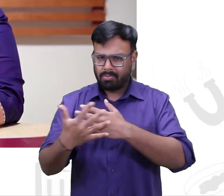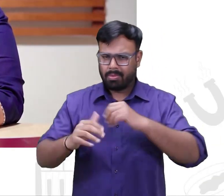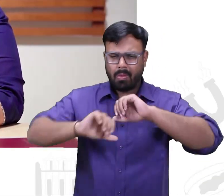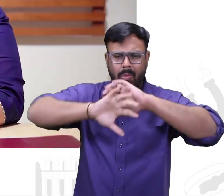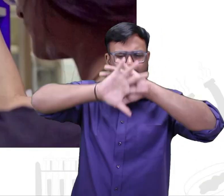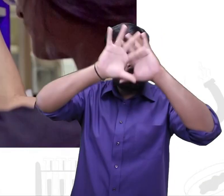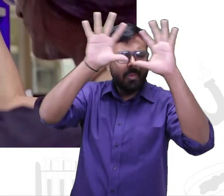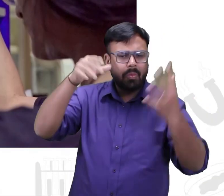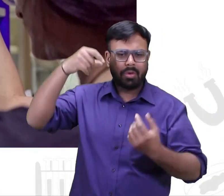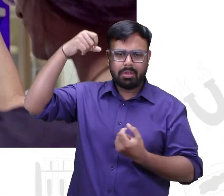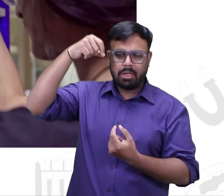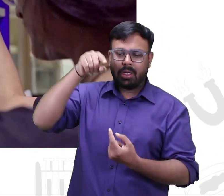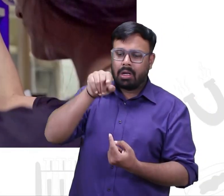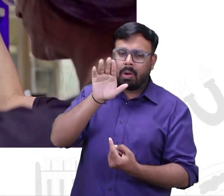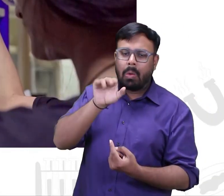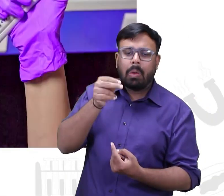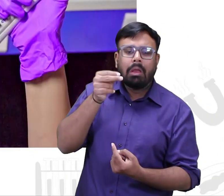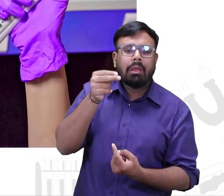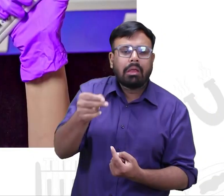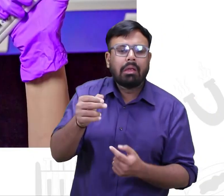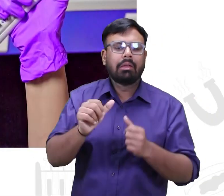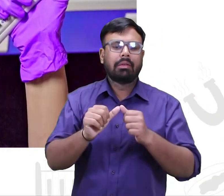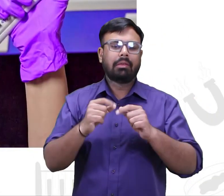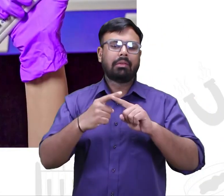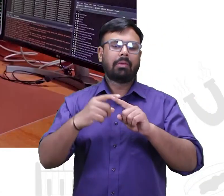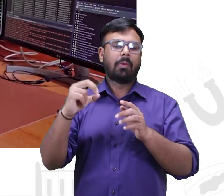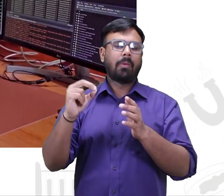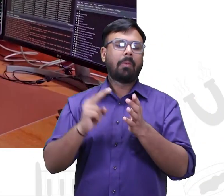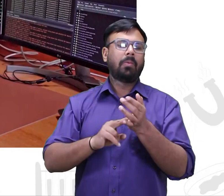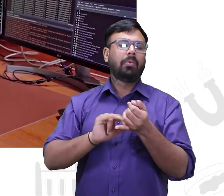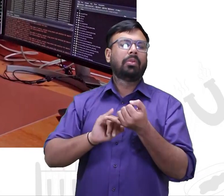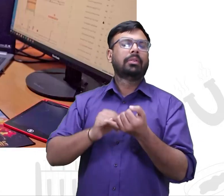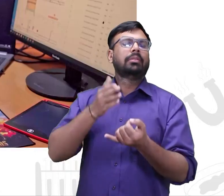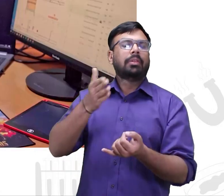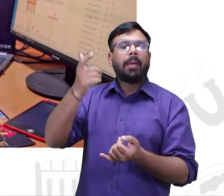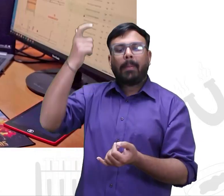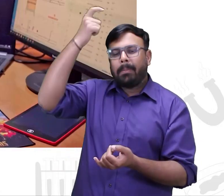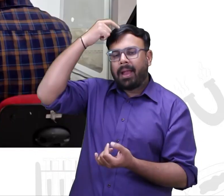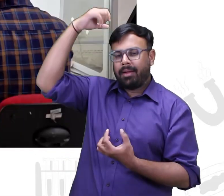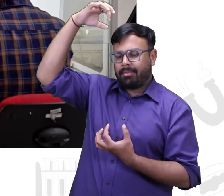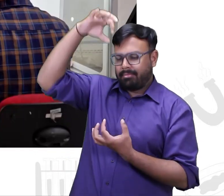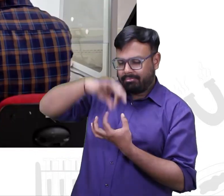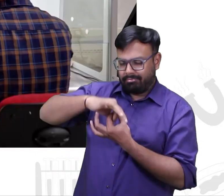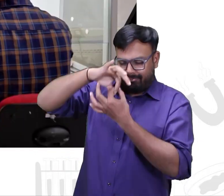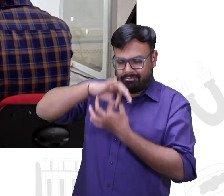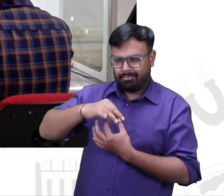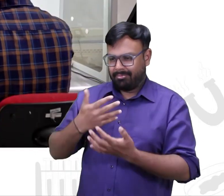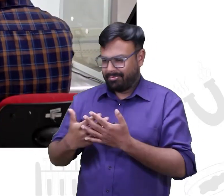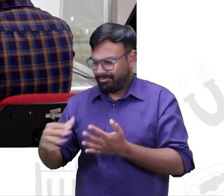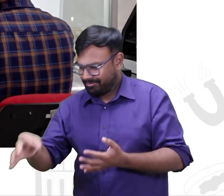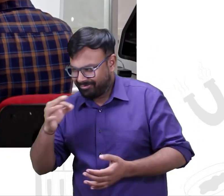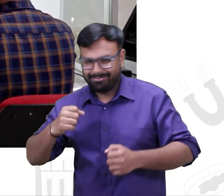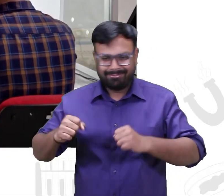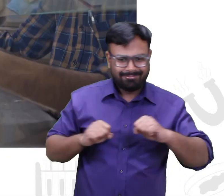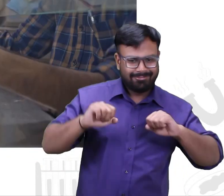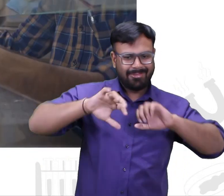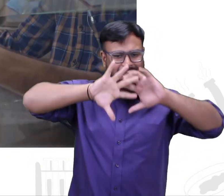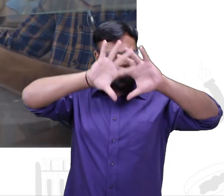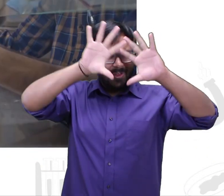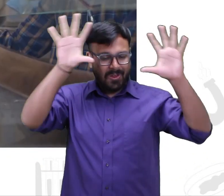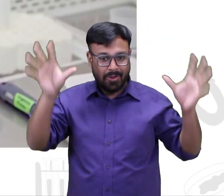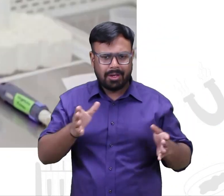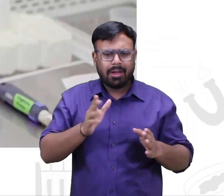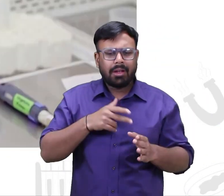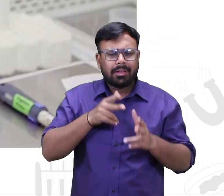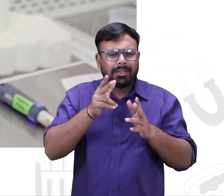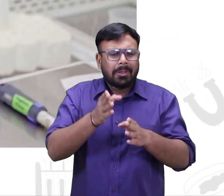messages through these thin cables called axons, which physically connect the brain and the rest of the body. So for all these activities that I mentioned before, for